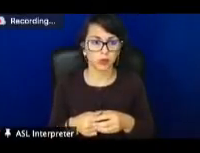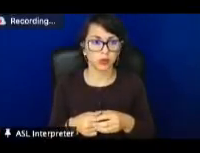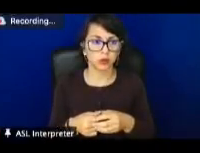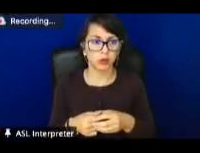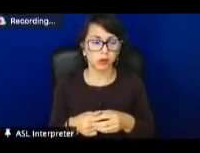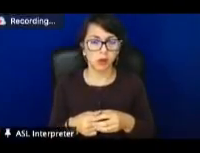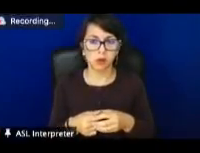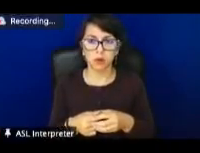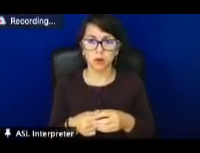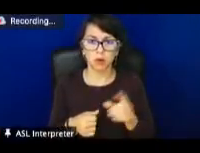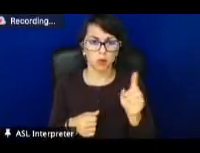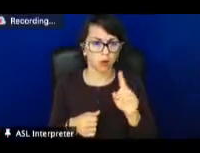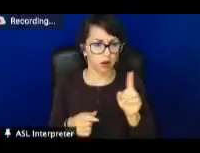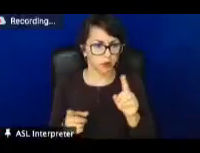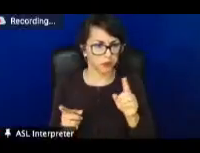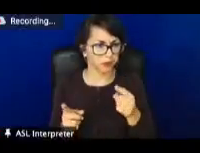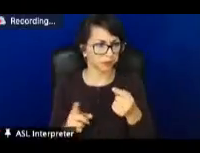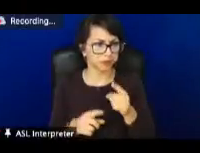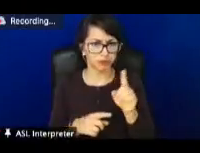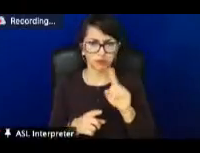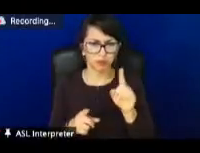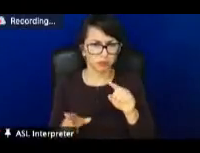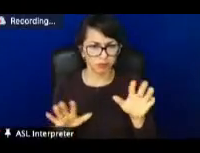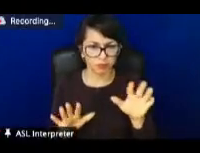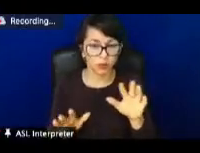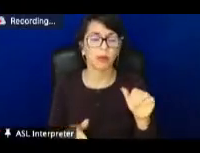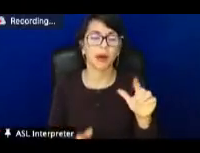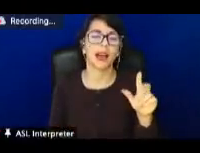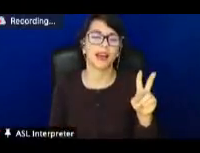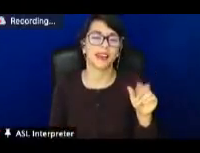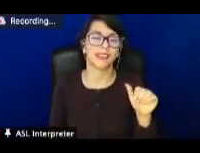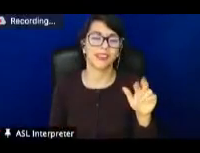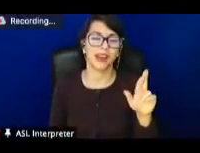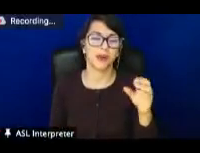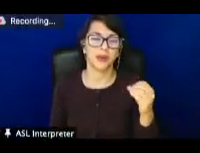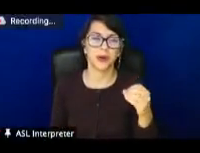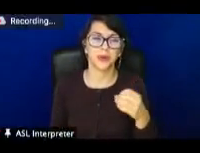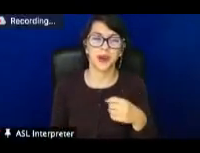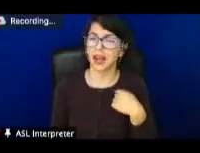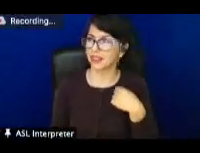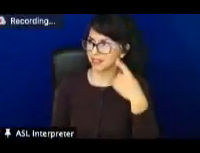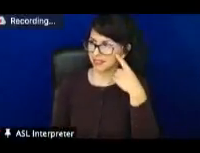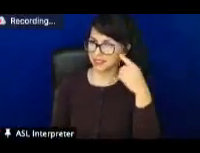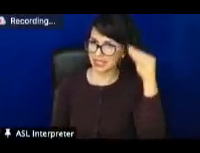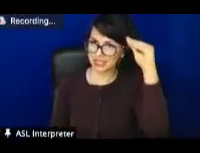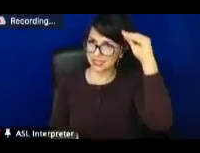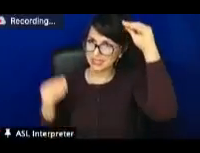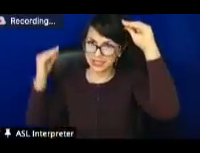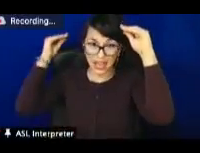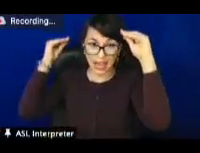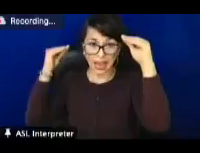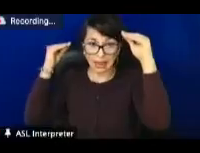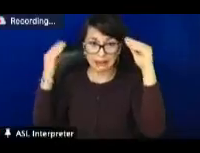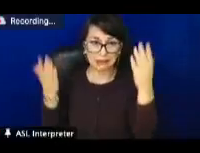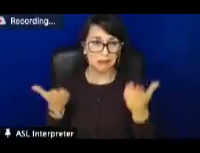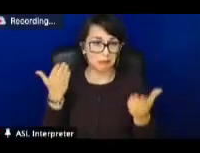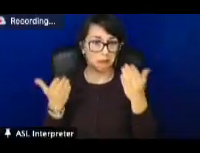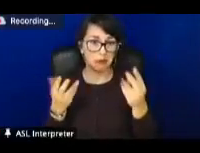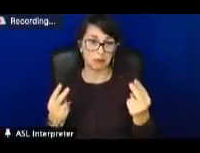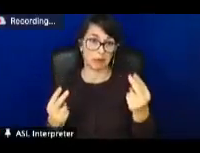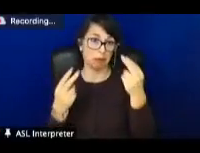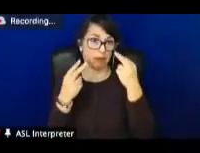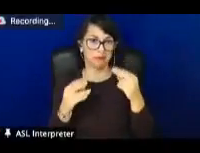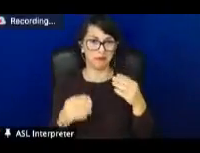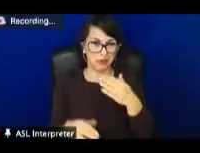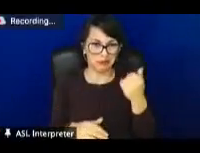Up where? Oh, Alvaro. I'll just lift the hat. Maybe that'll attract attention. So